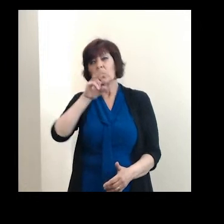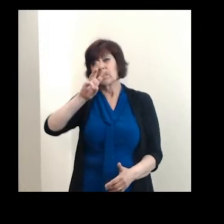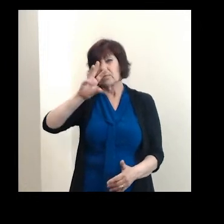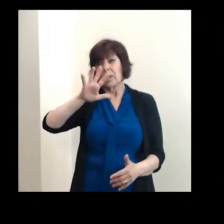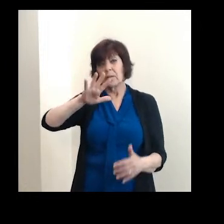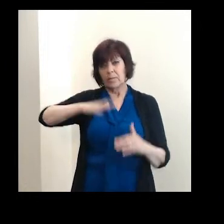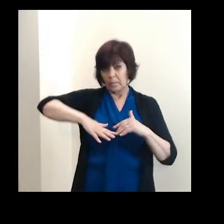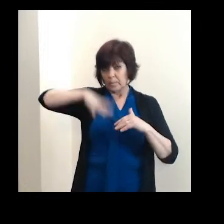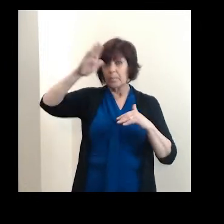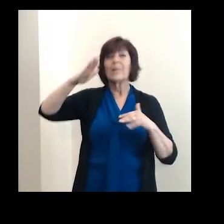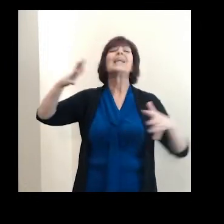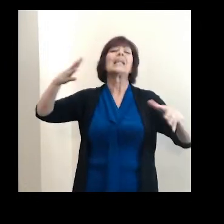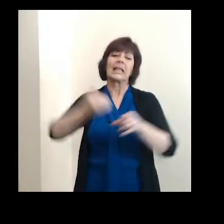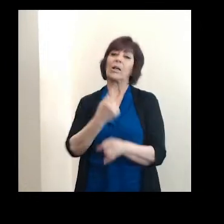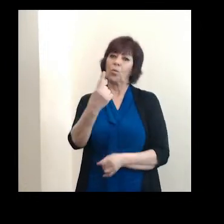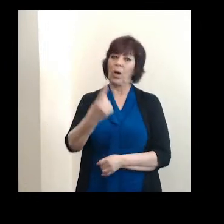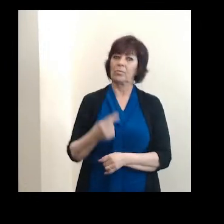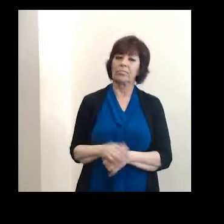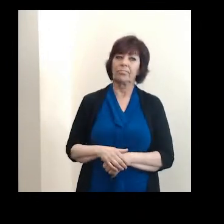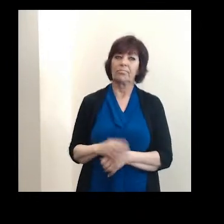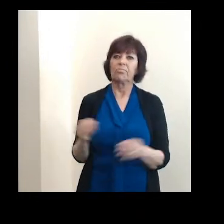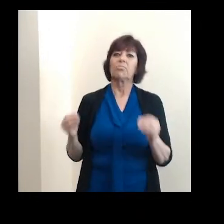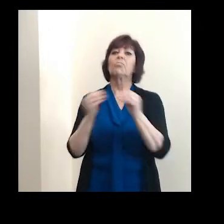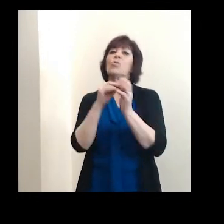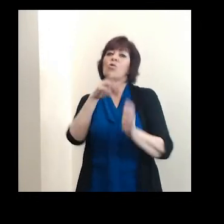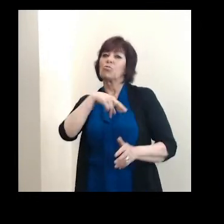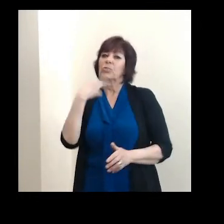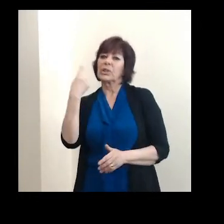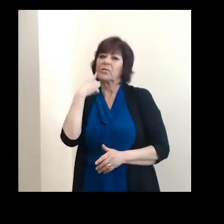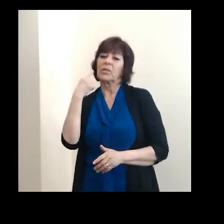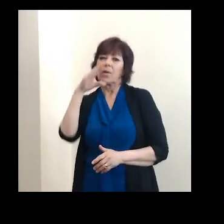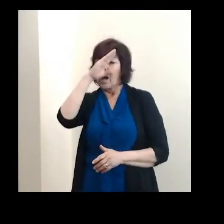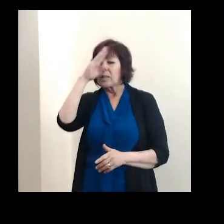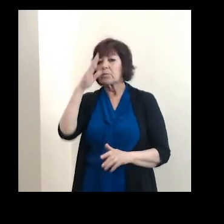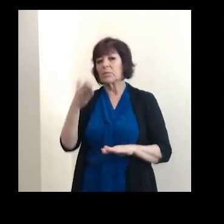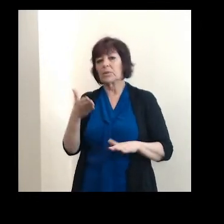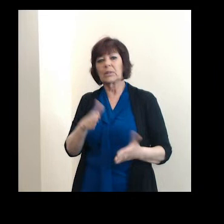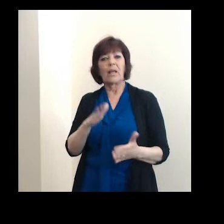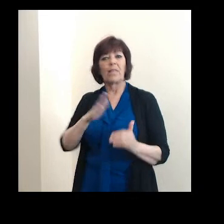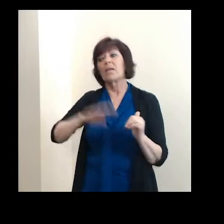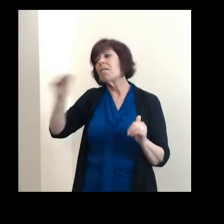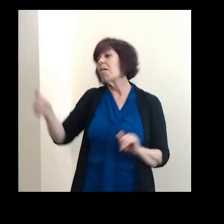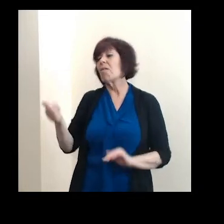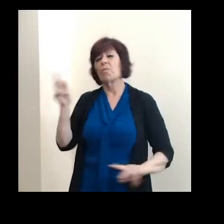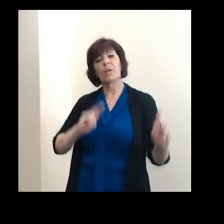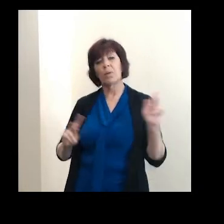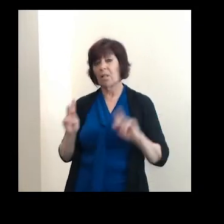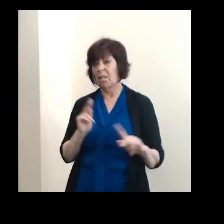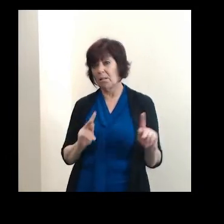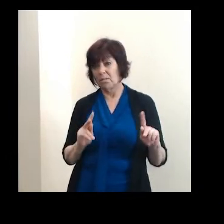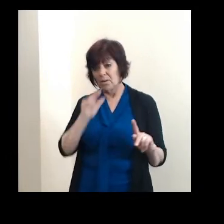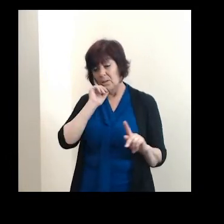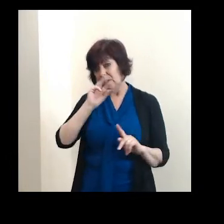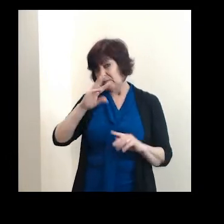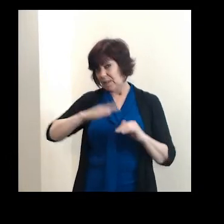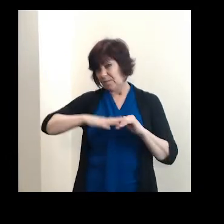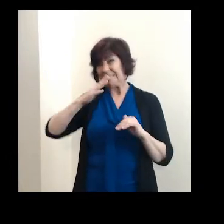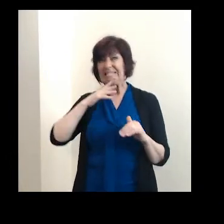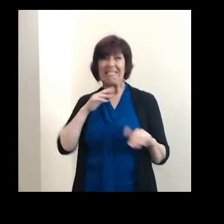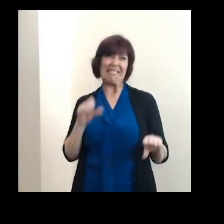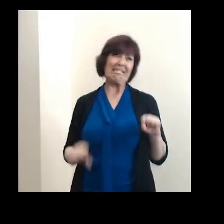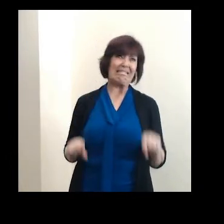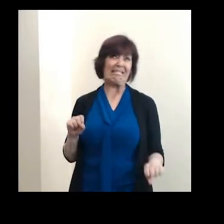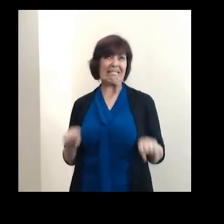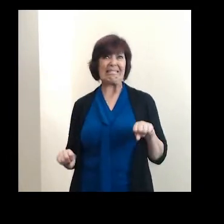above, you should get a vaccine. You are more at risk for hospitalization and death than anyone else. If you're 65 and above and still questioning whether you should